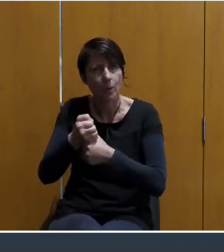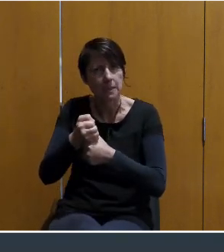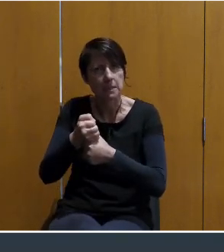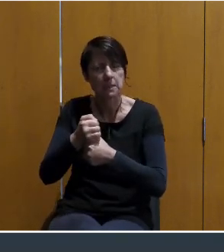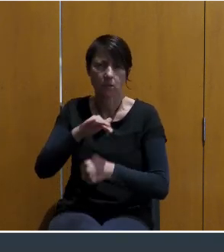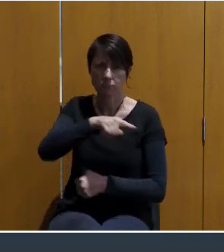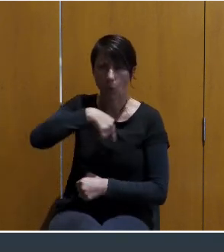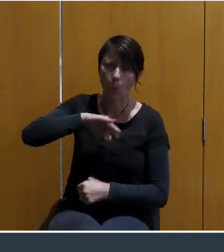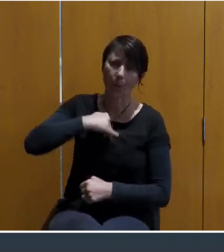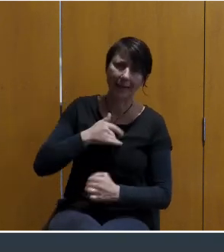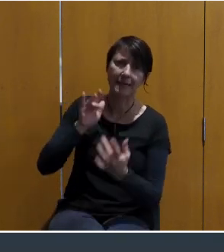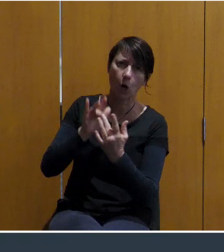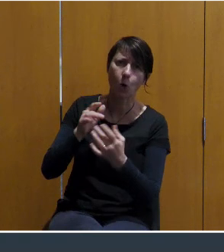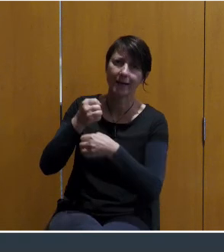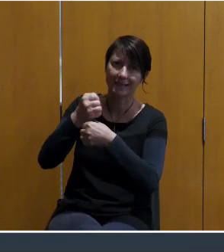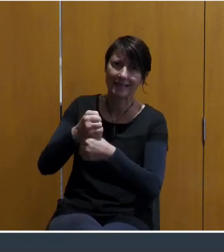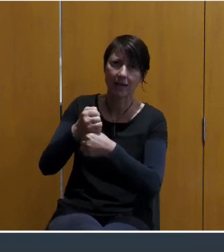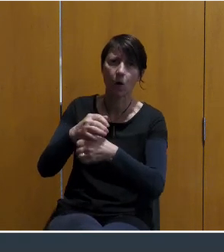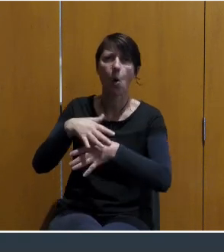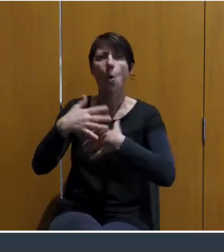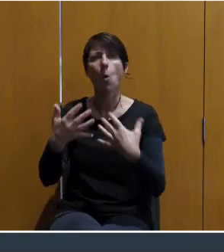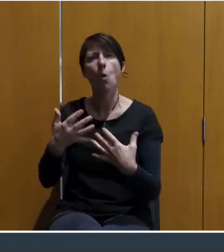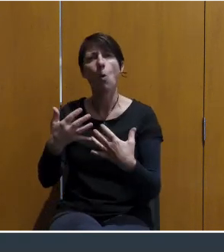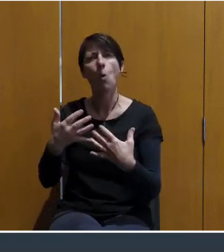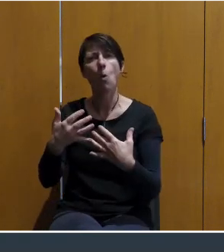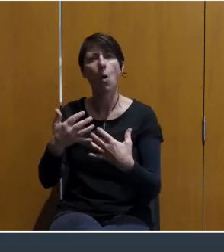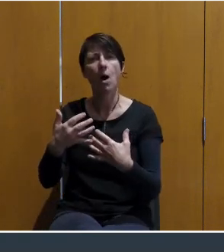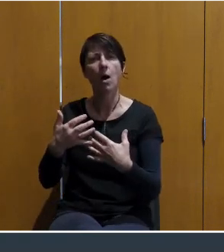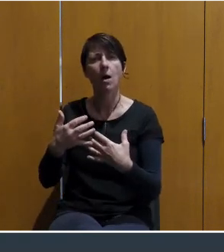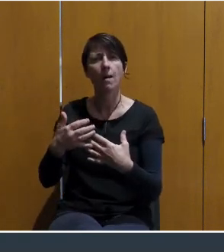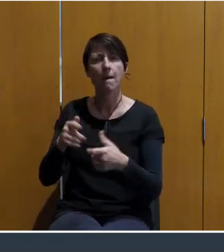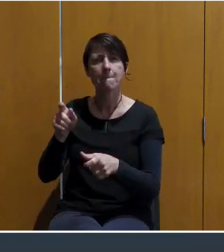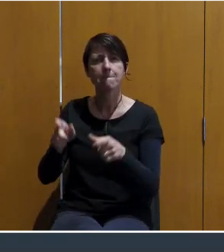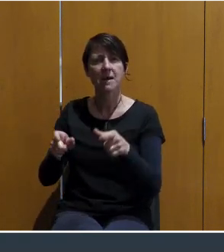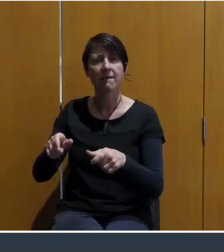we need to specifically mention either the whanga or mana whenua in the space.